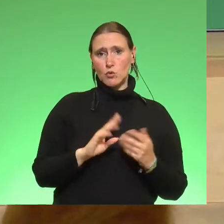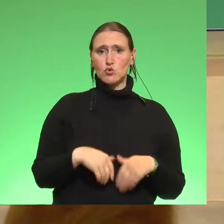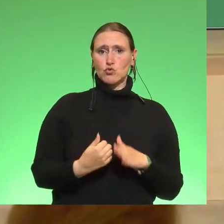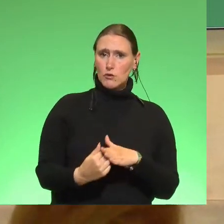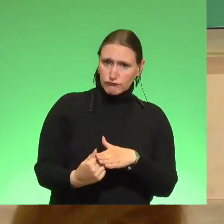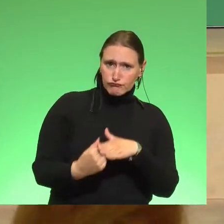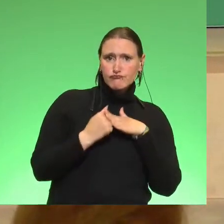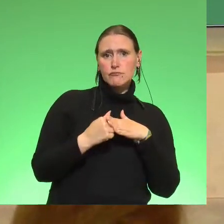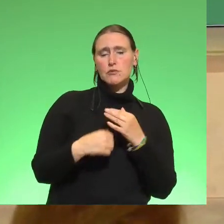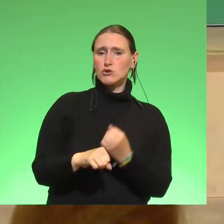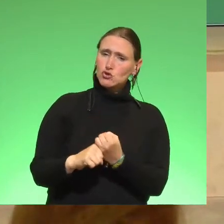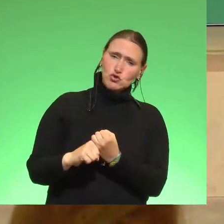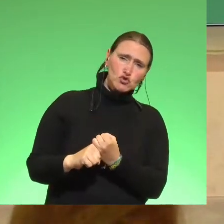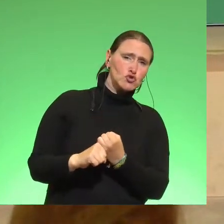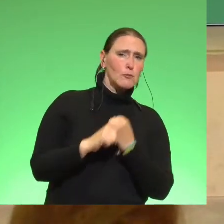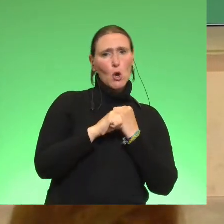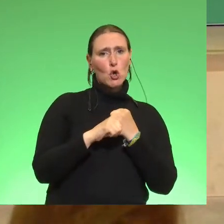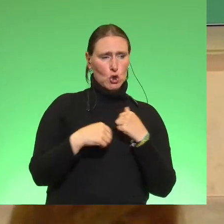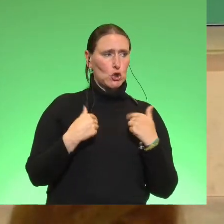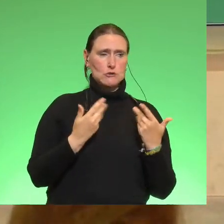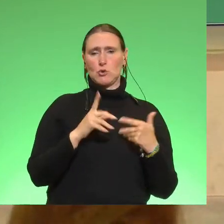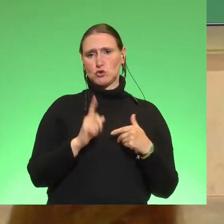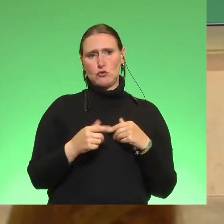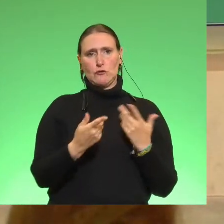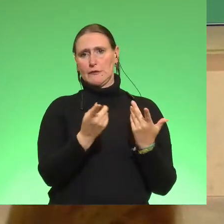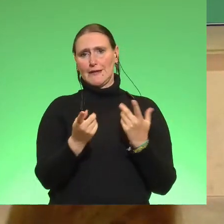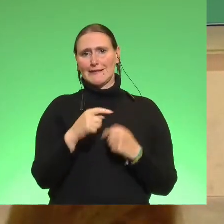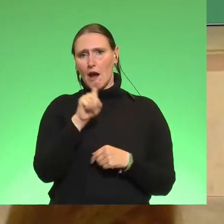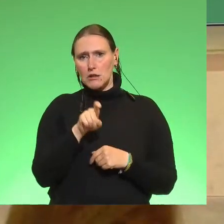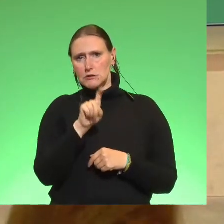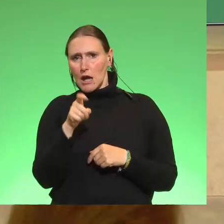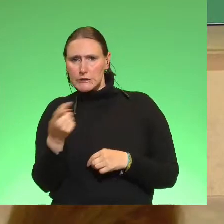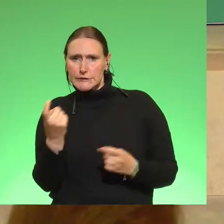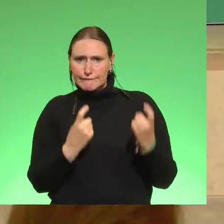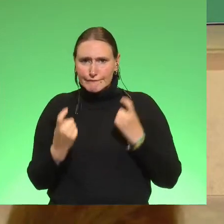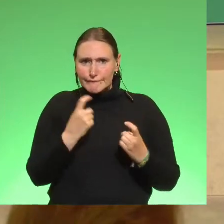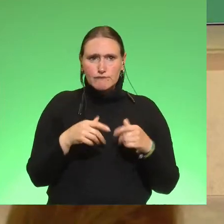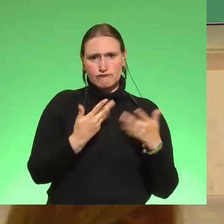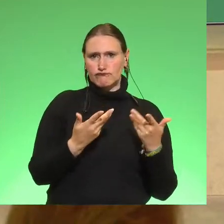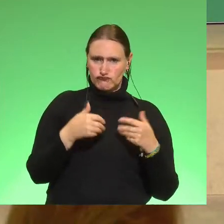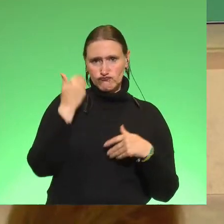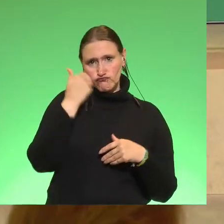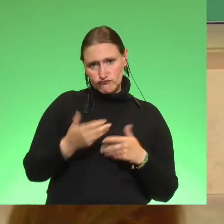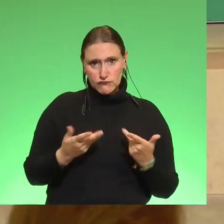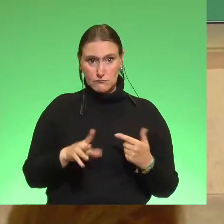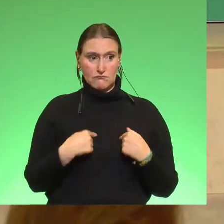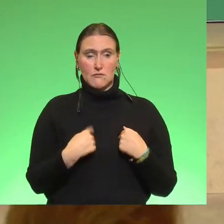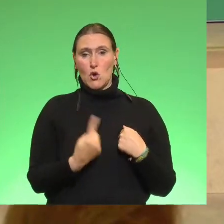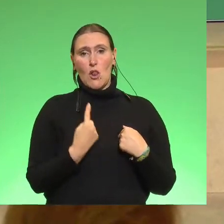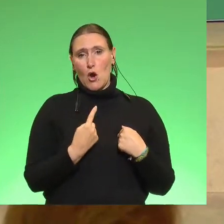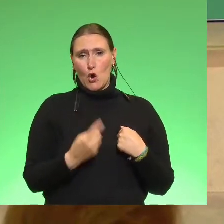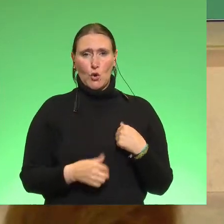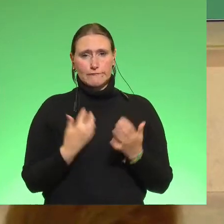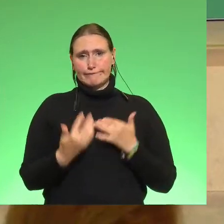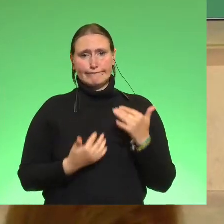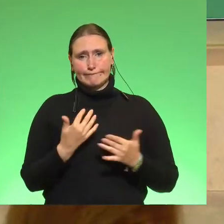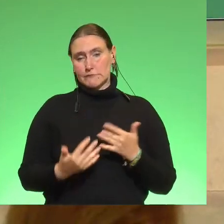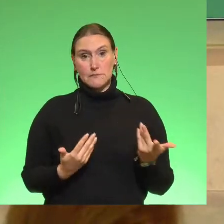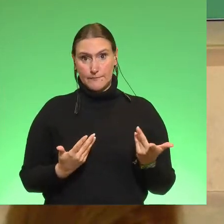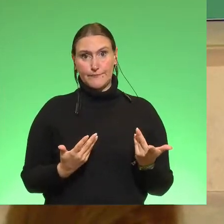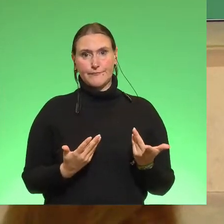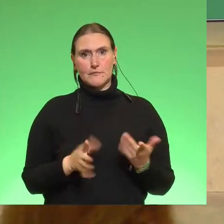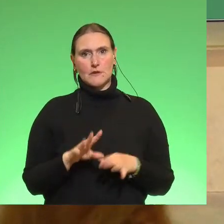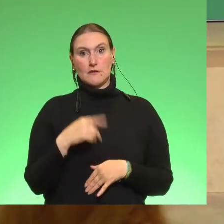questions. This is also made not by myself alone. Like all texts are not made by an individual,